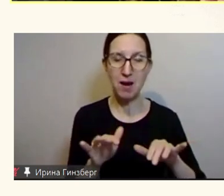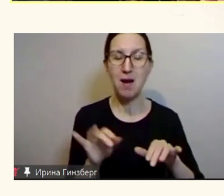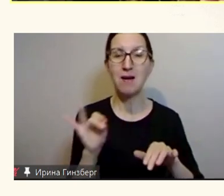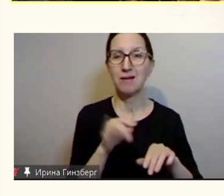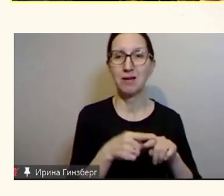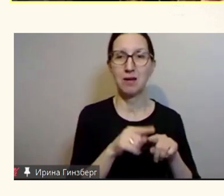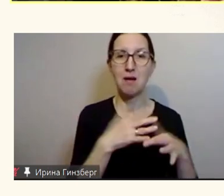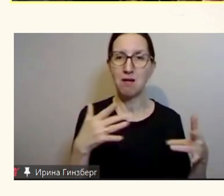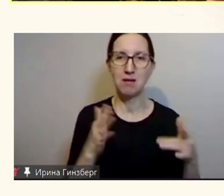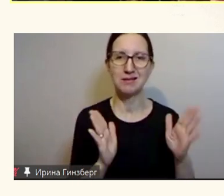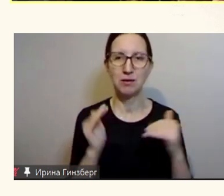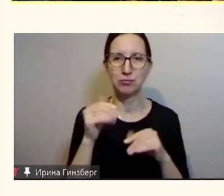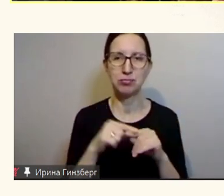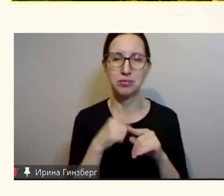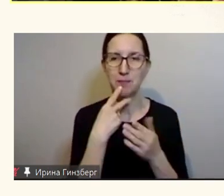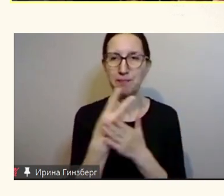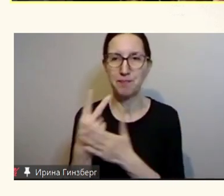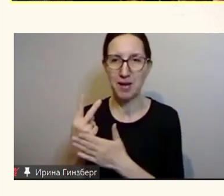in the Pushkin.